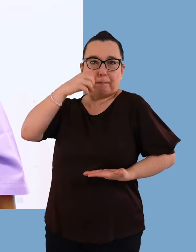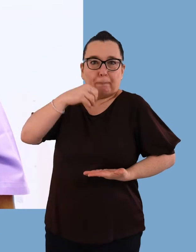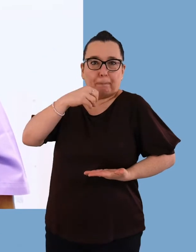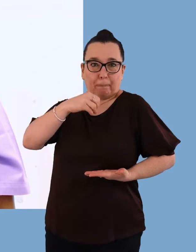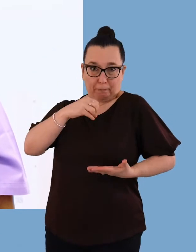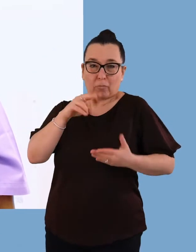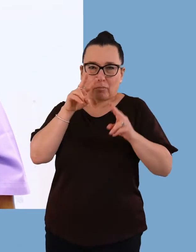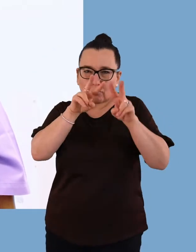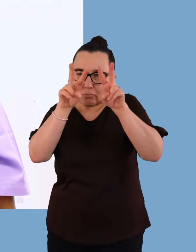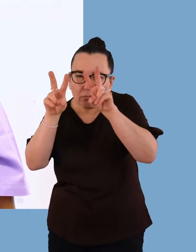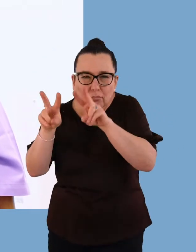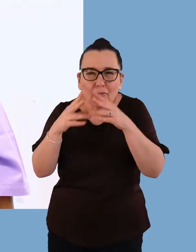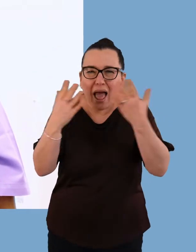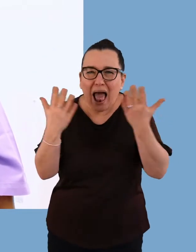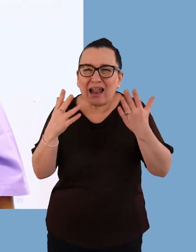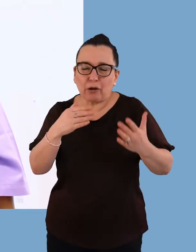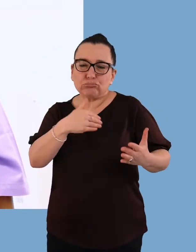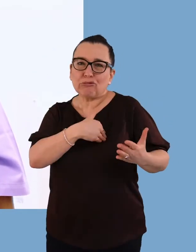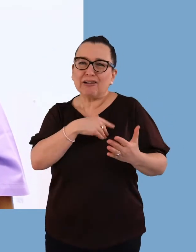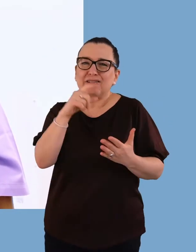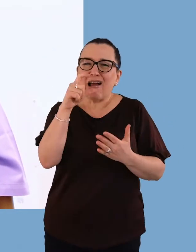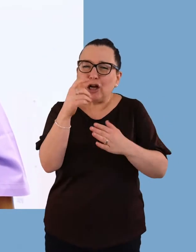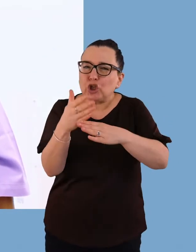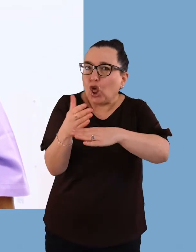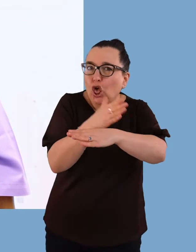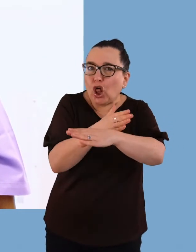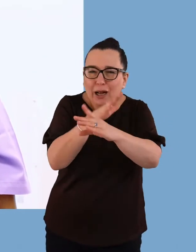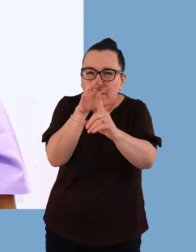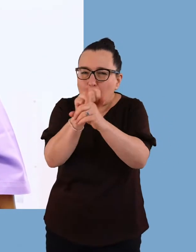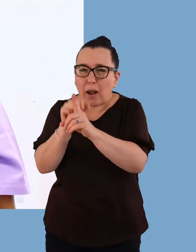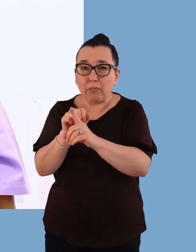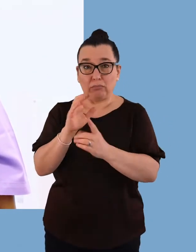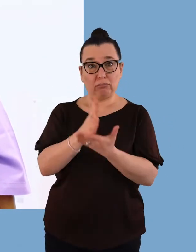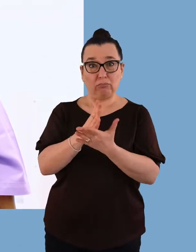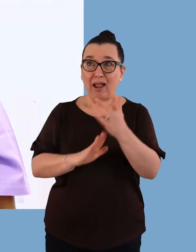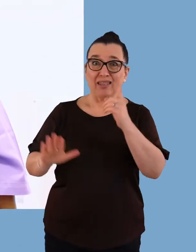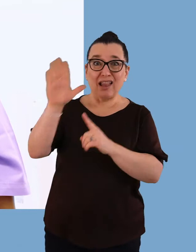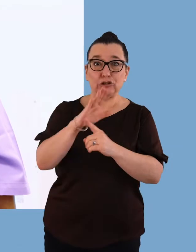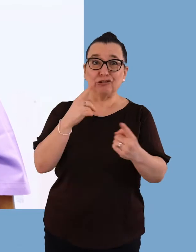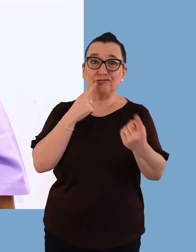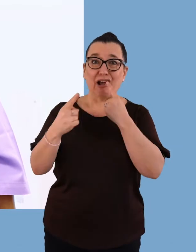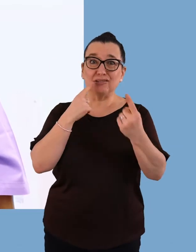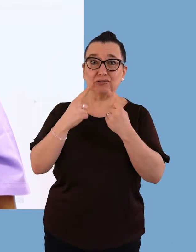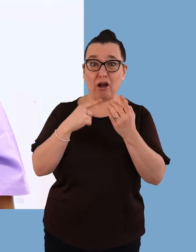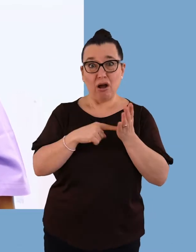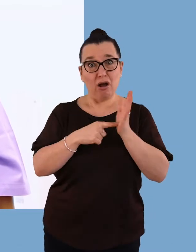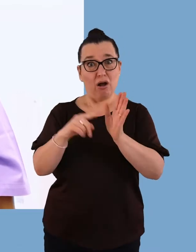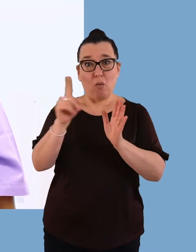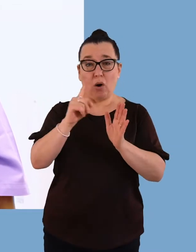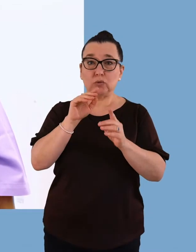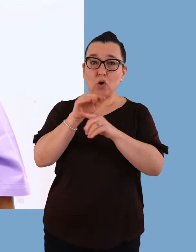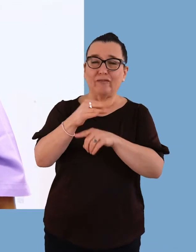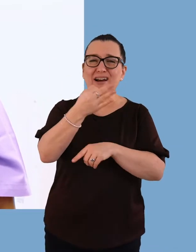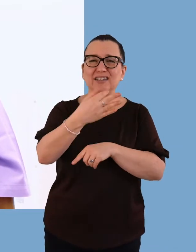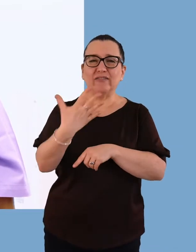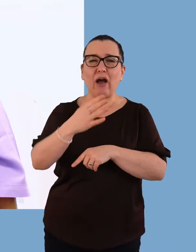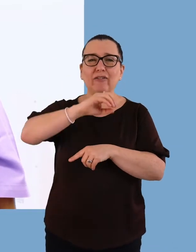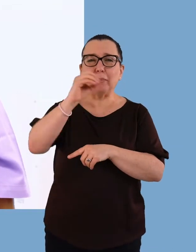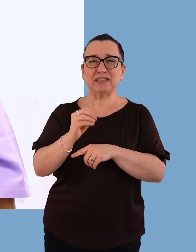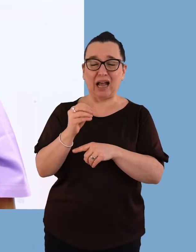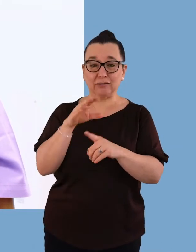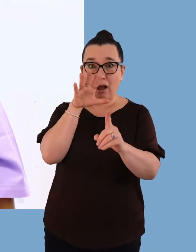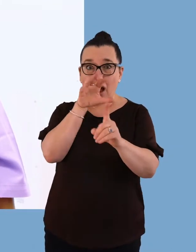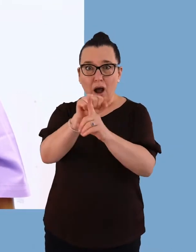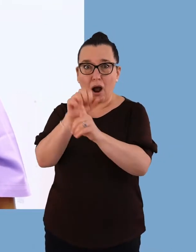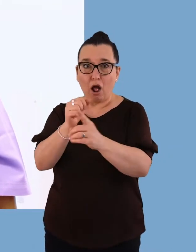we take pictures of your breasts to find early breast cancer national data shows that over 85 percent of cancers detected